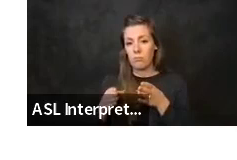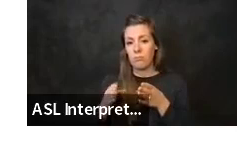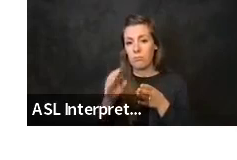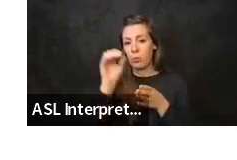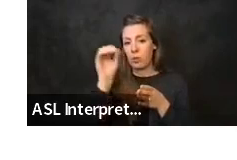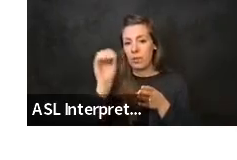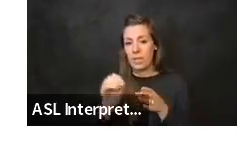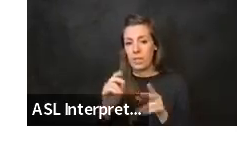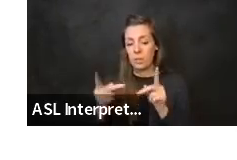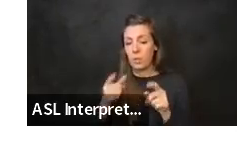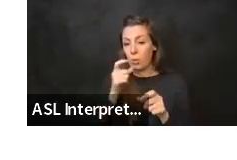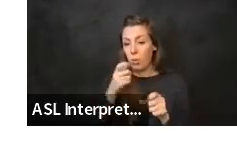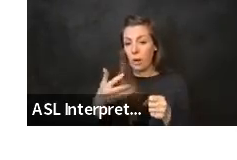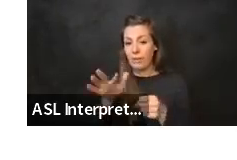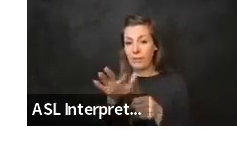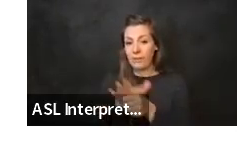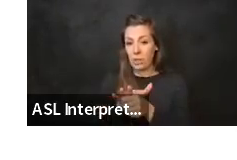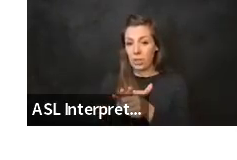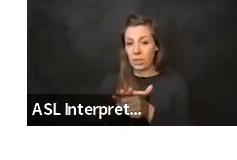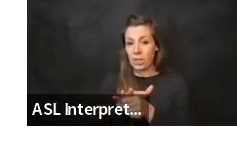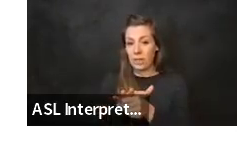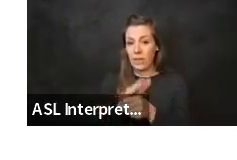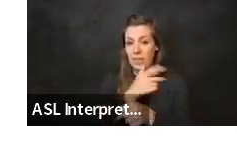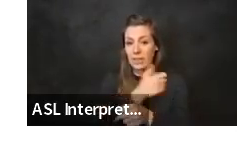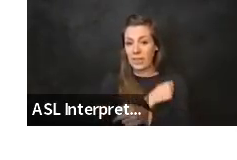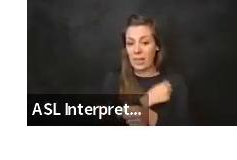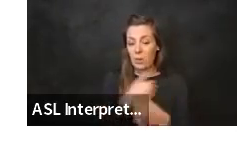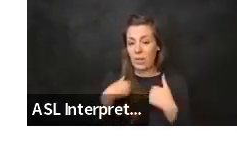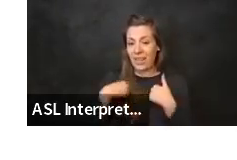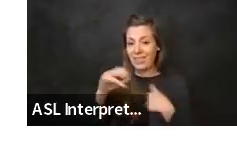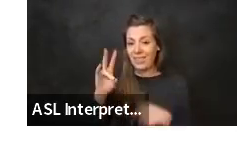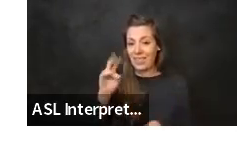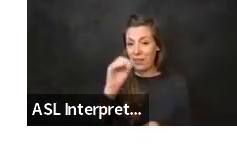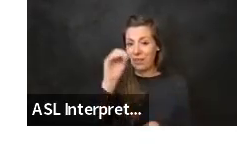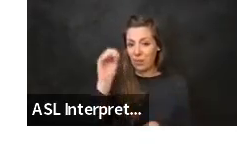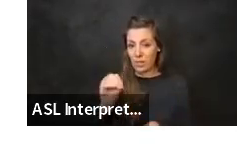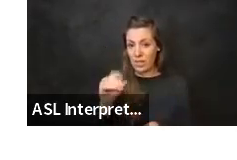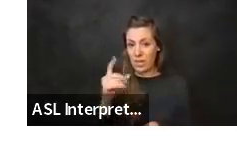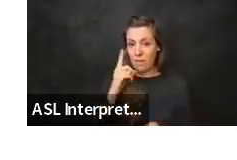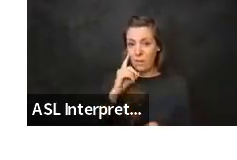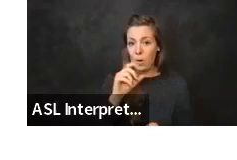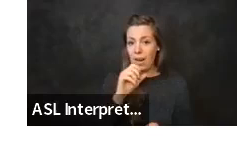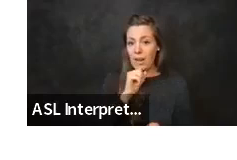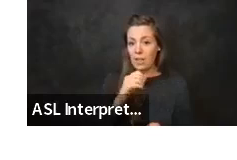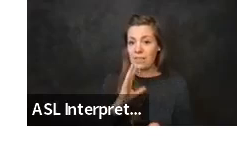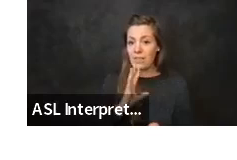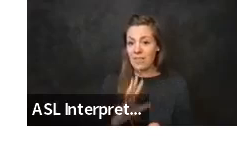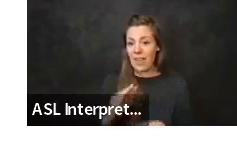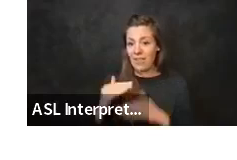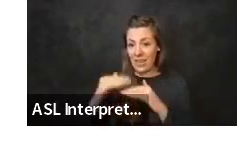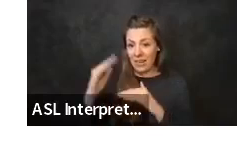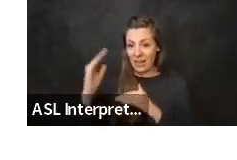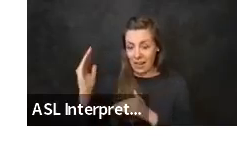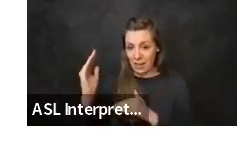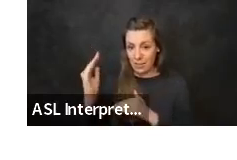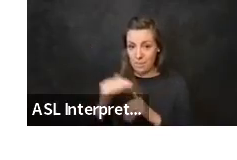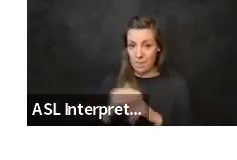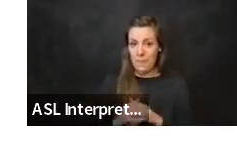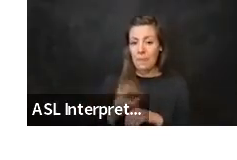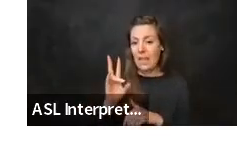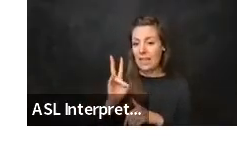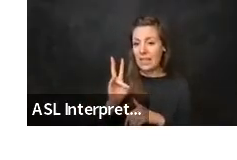population fully vaccinated in that quartile, we can see that 70% is fully vaccinated, another 7% is